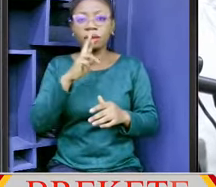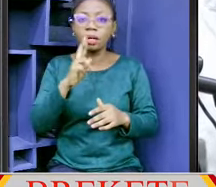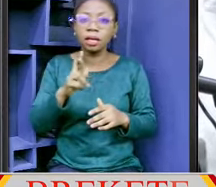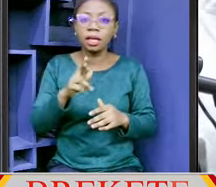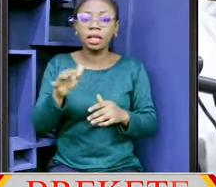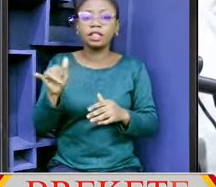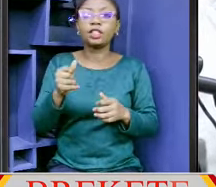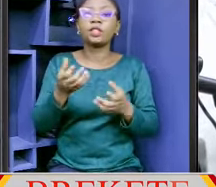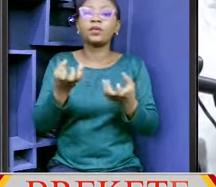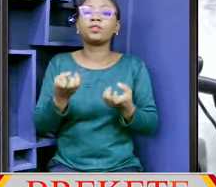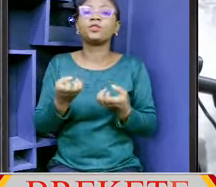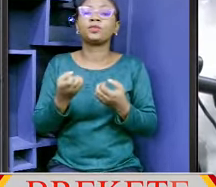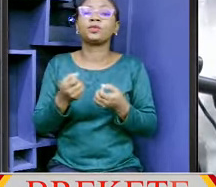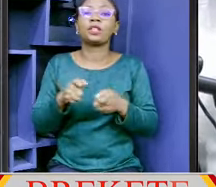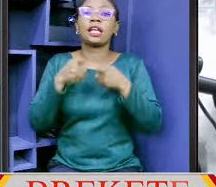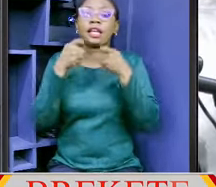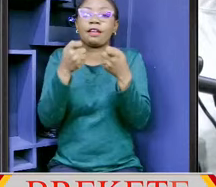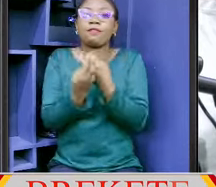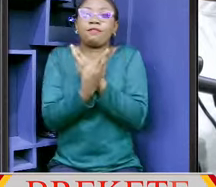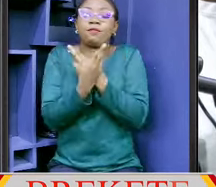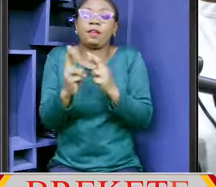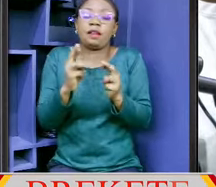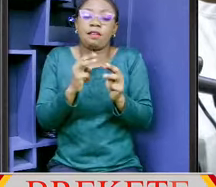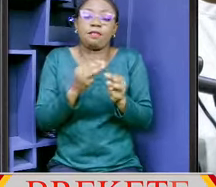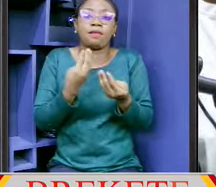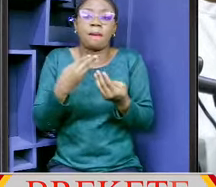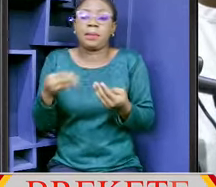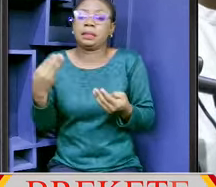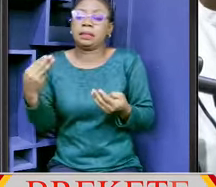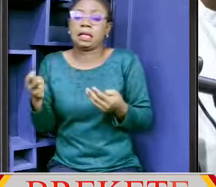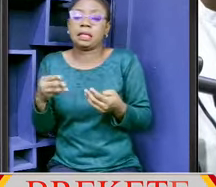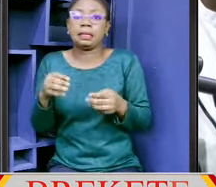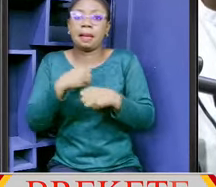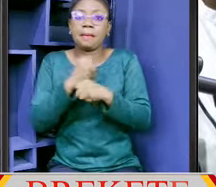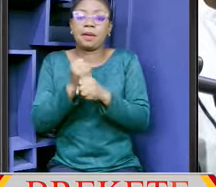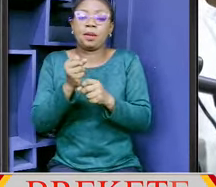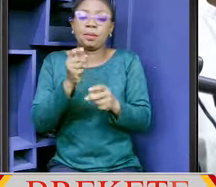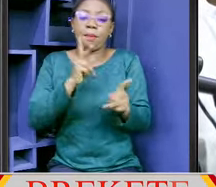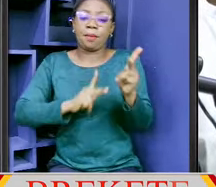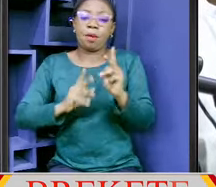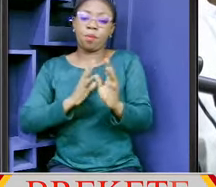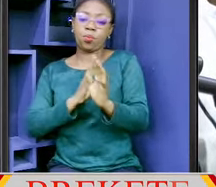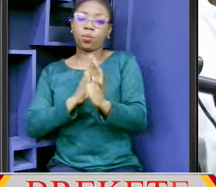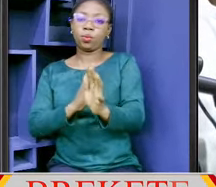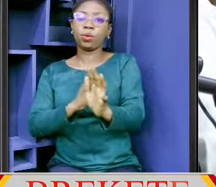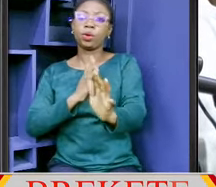They won't give relief material. They make people queue for Lagos, so some people die. Yeah.